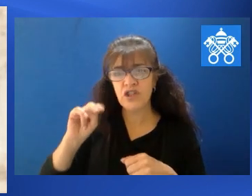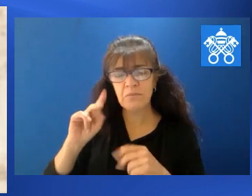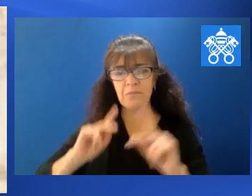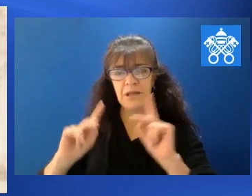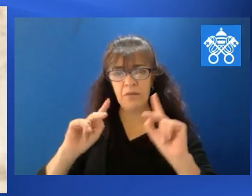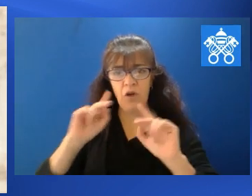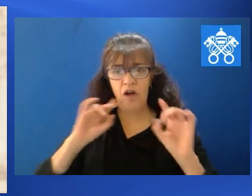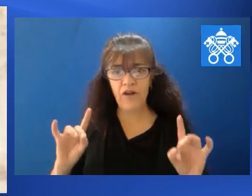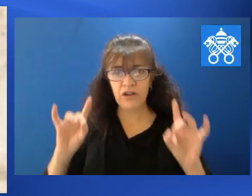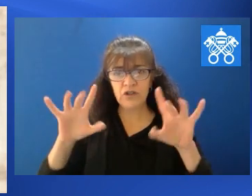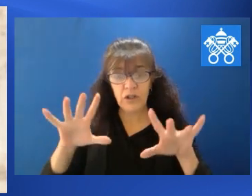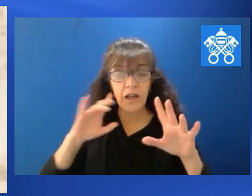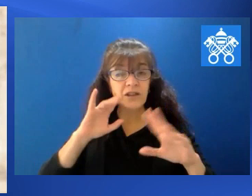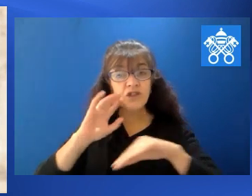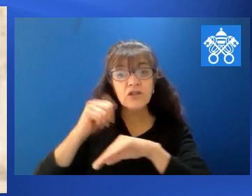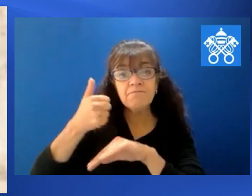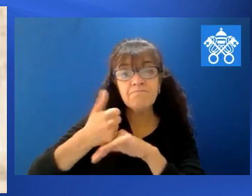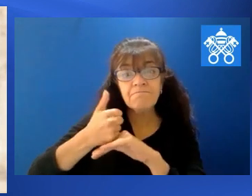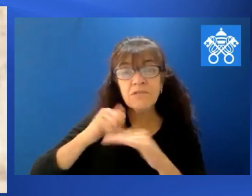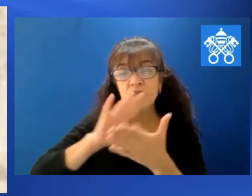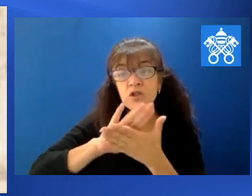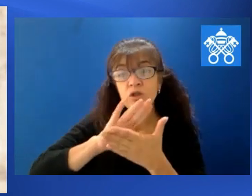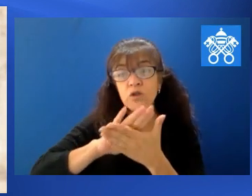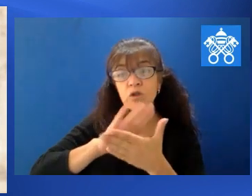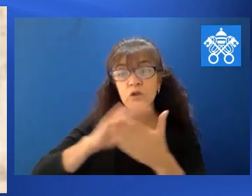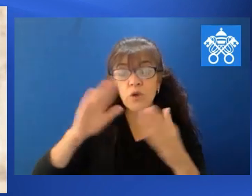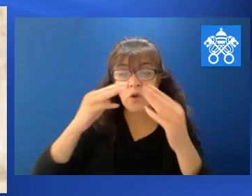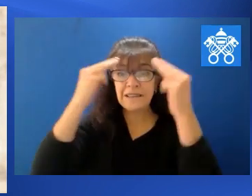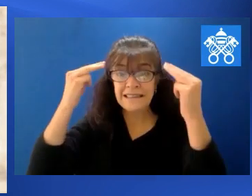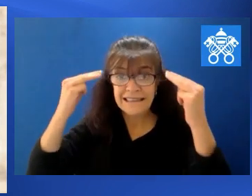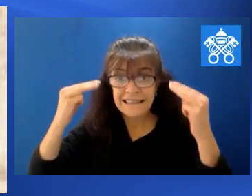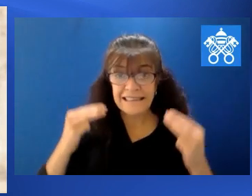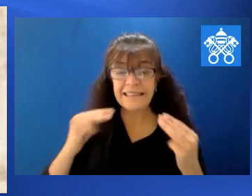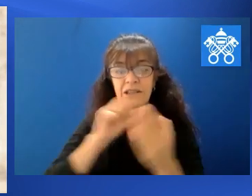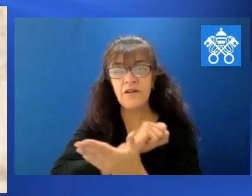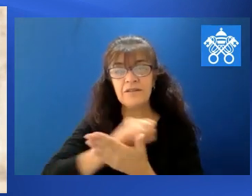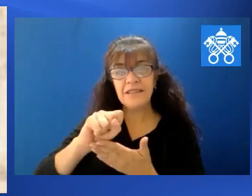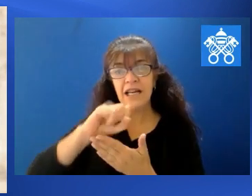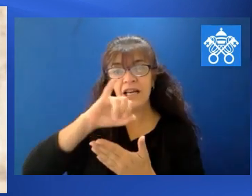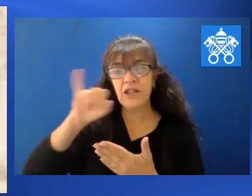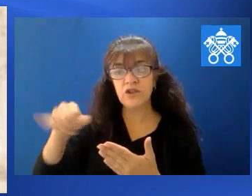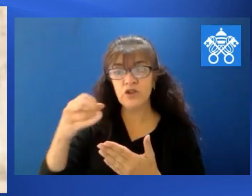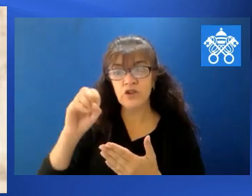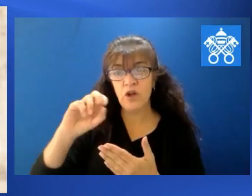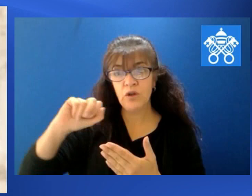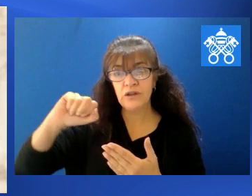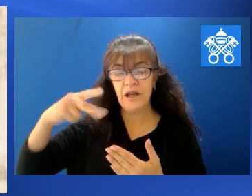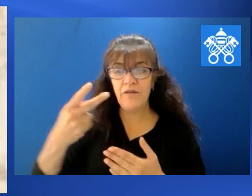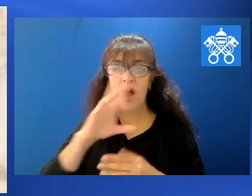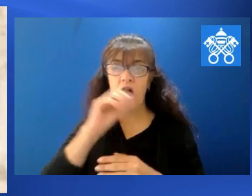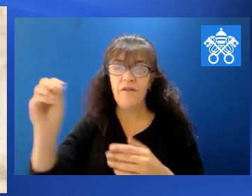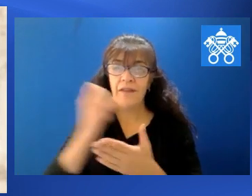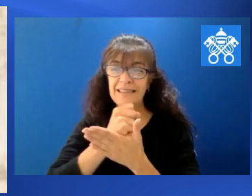And she founded the Sisters of St. Joseph of the Sacred Heart. As Pope Francis said, it's very important that